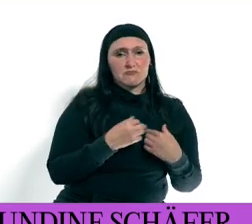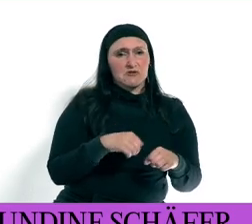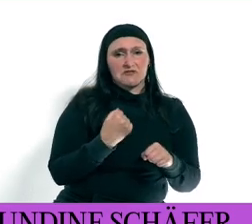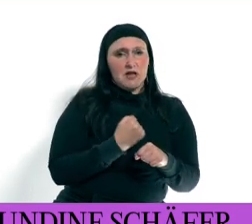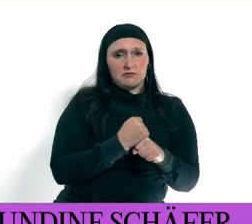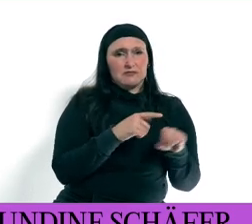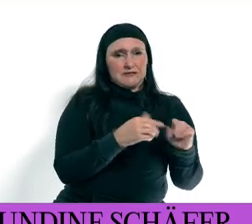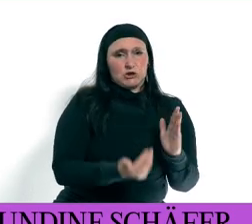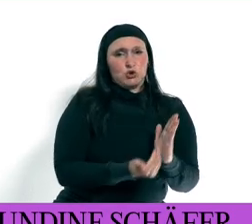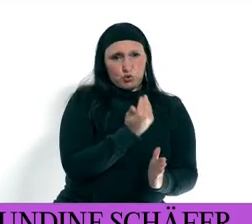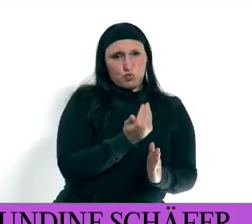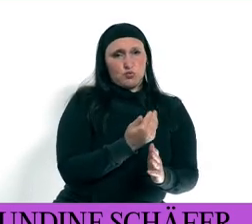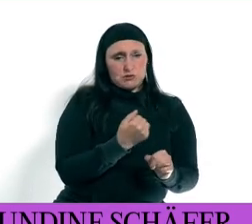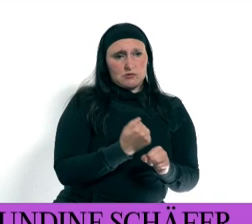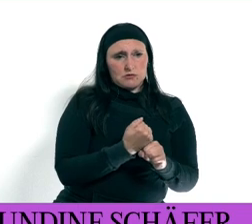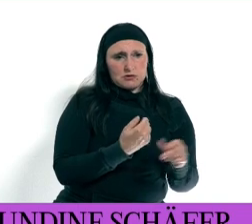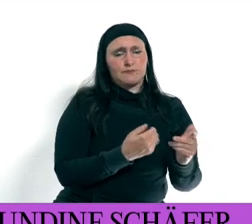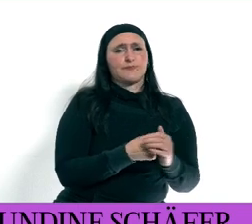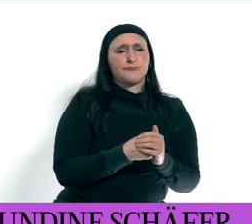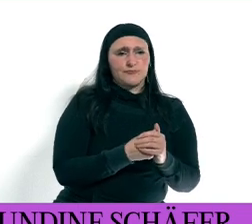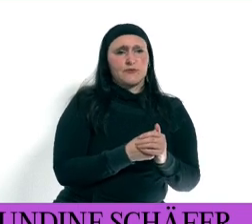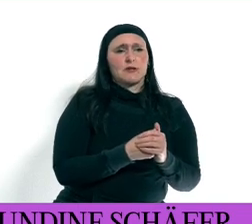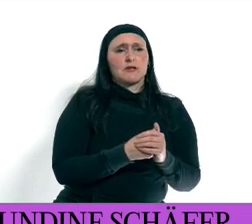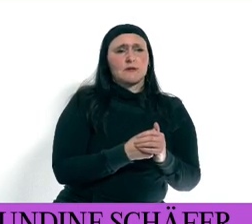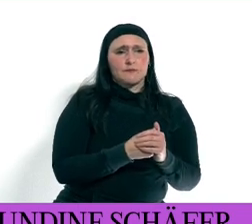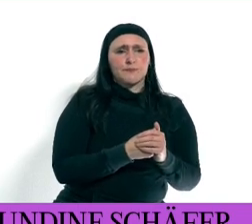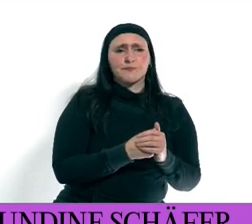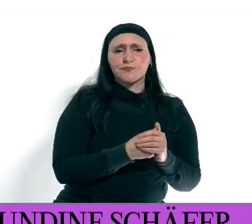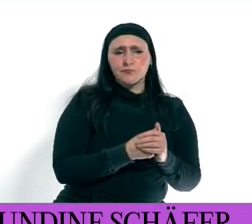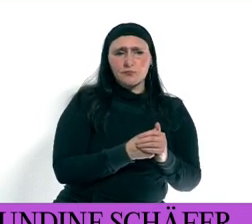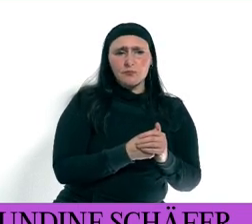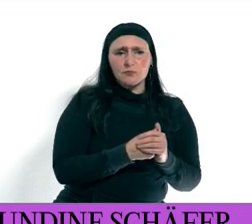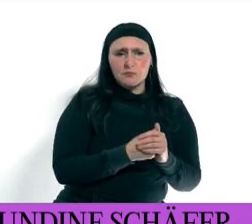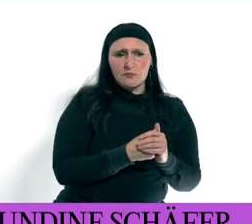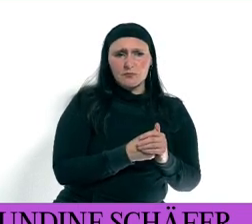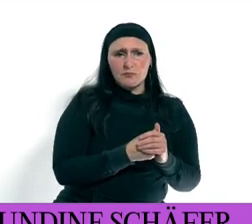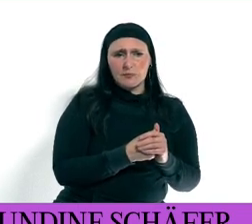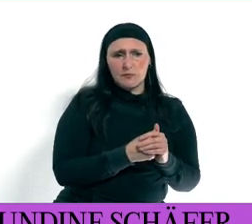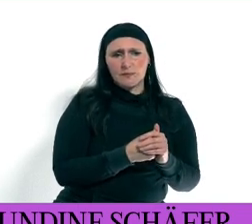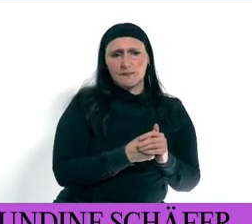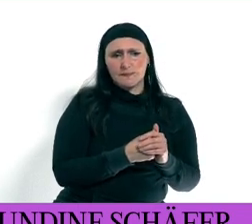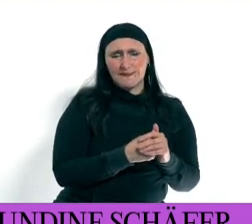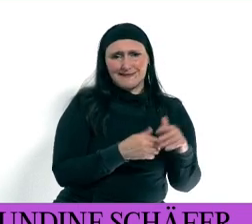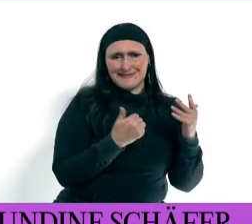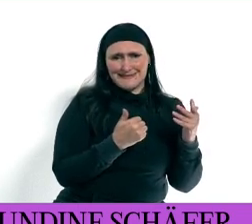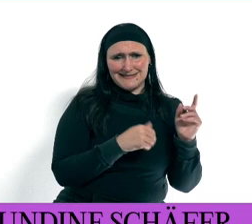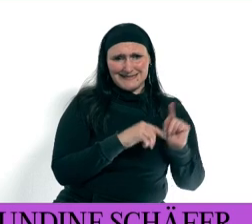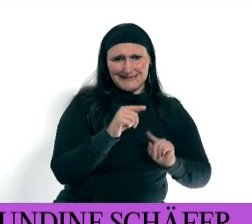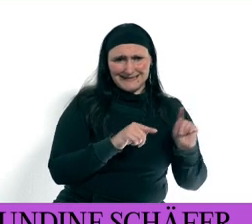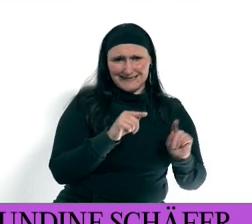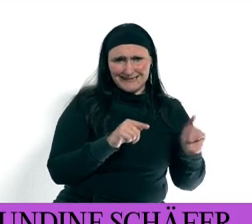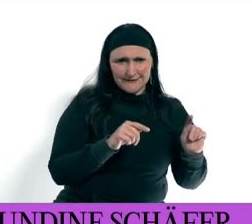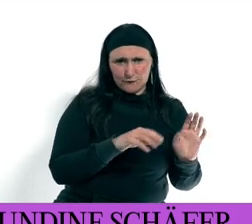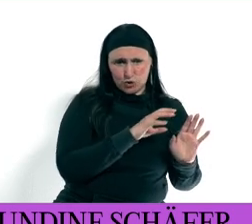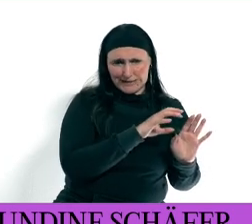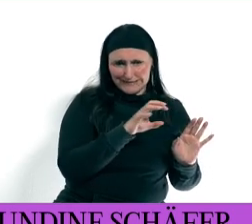Wir haben insgesamt sechs Projekte, die wir realisieren. So one is a huge